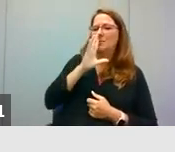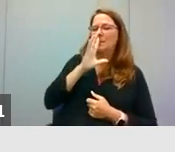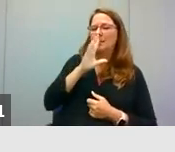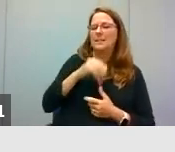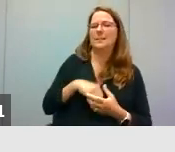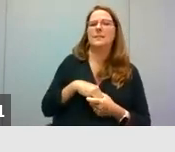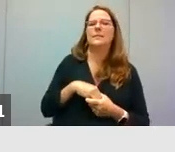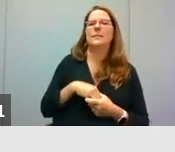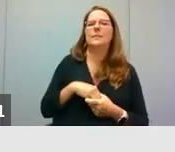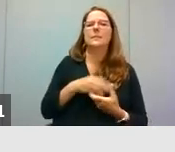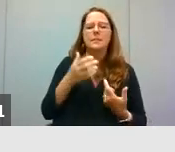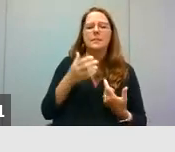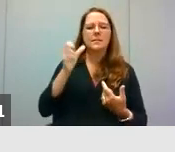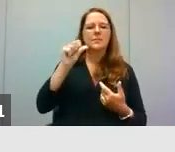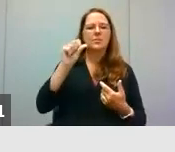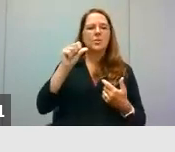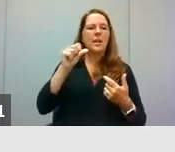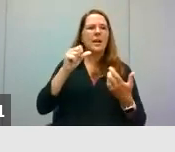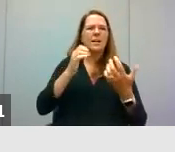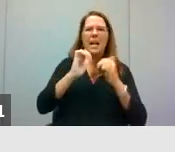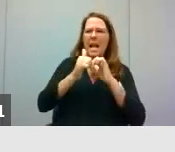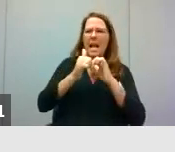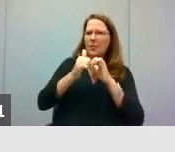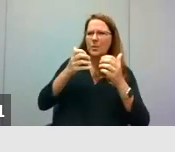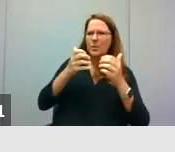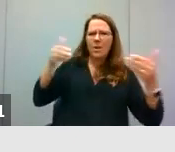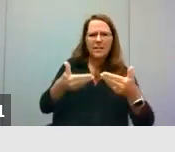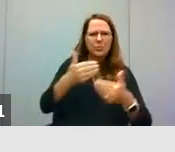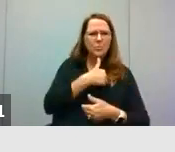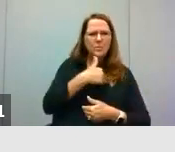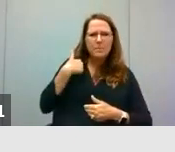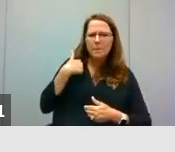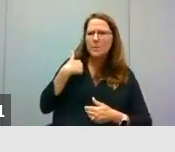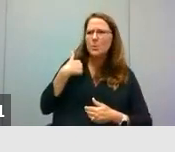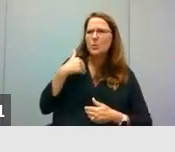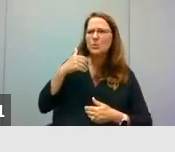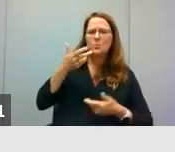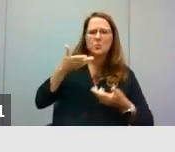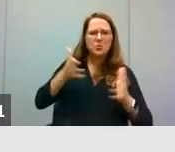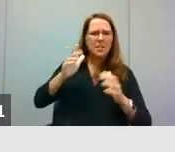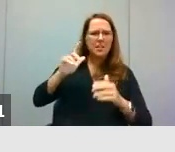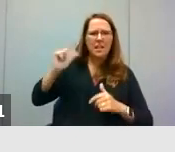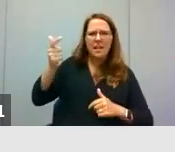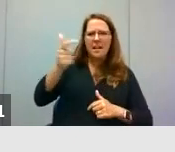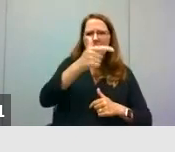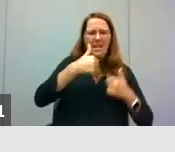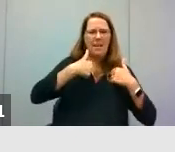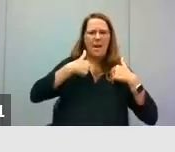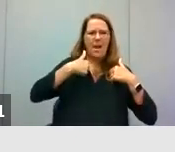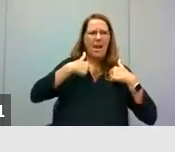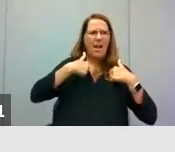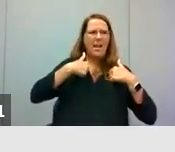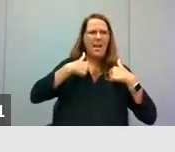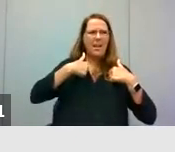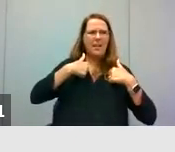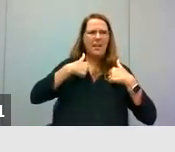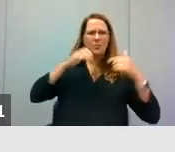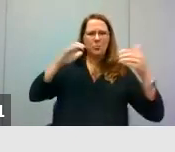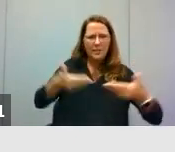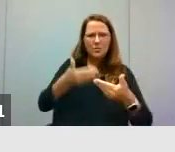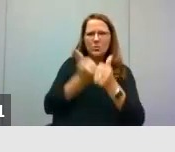So yeah, how are we going to do the introduction to members? Are we just let everyone? Am I to introduce everyone on Zoom, or